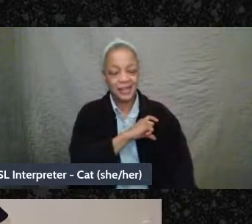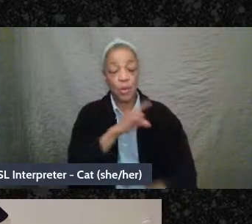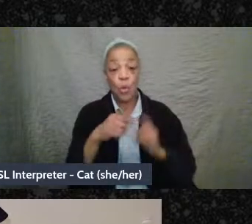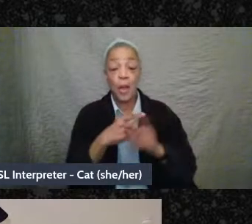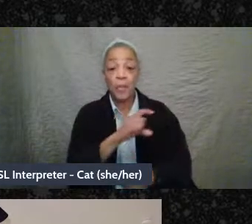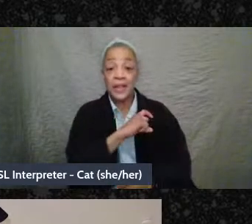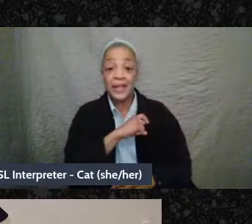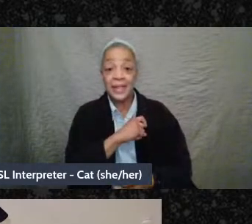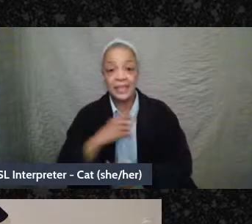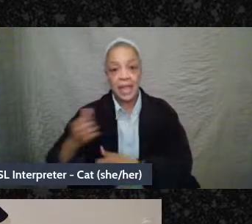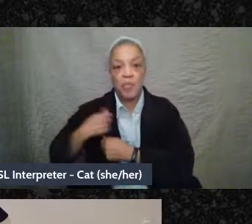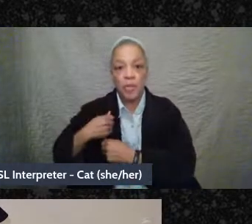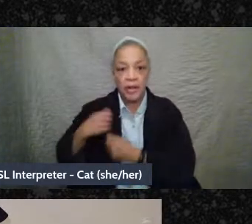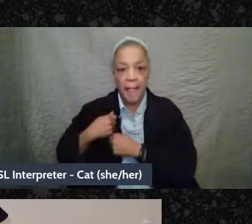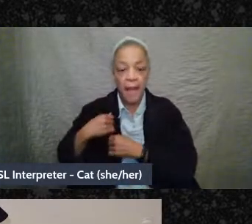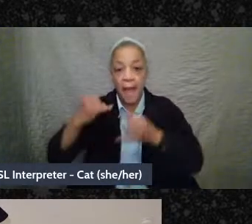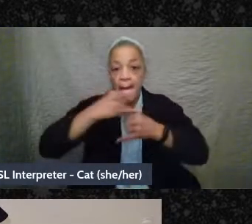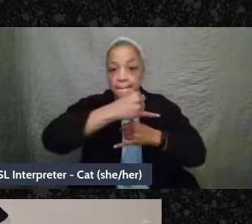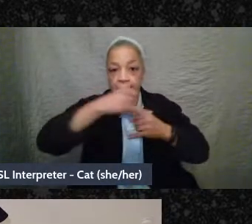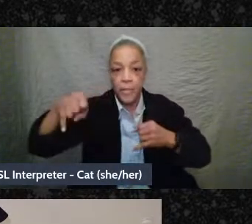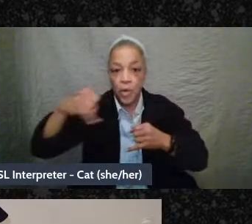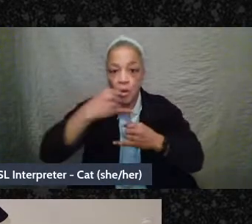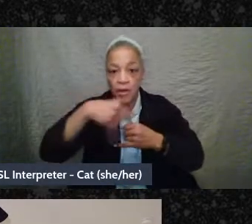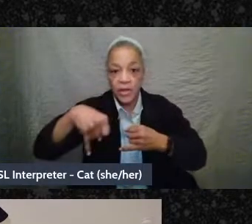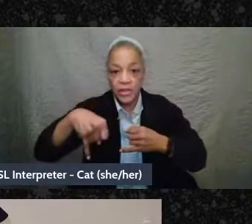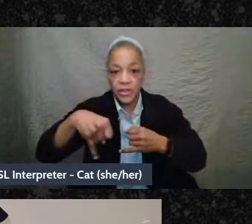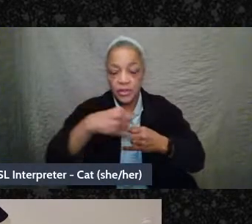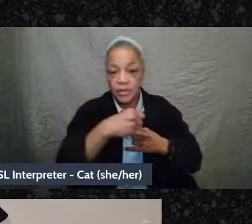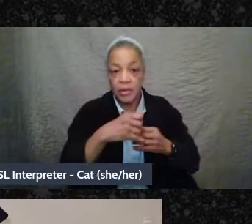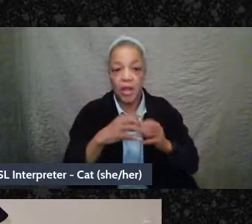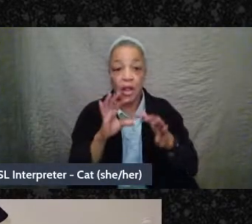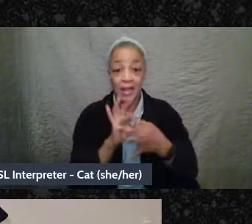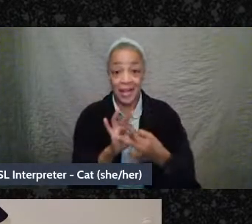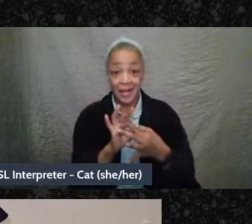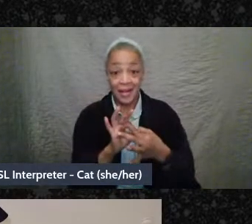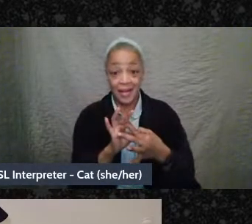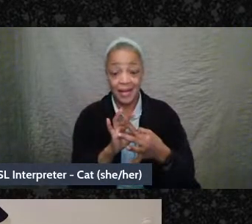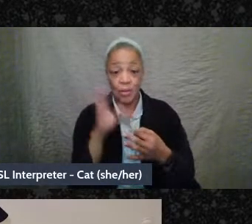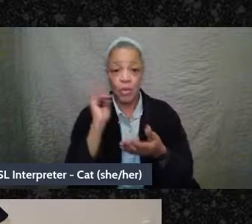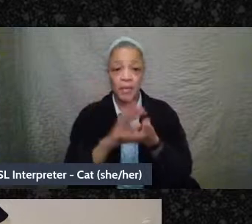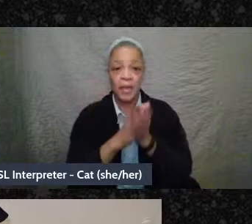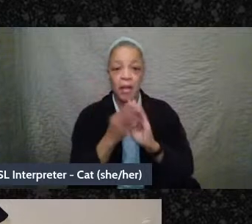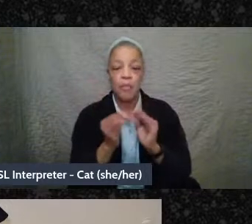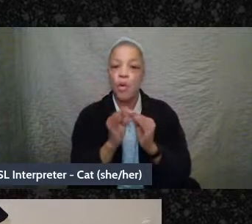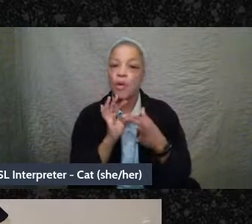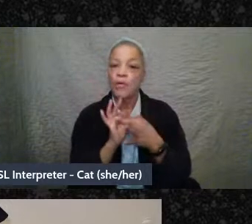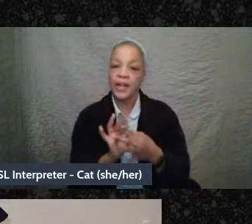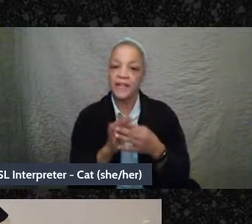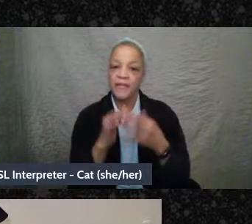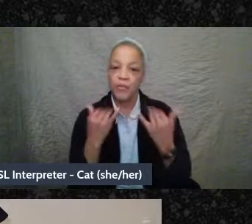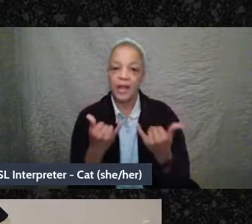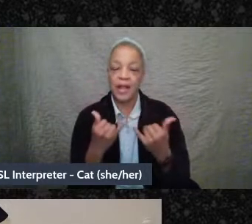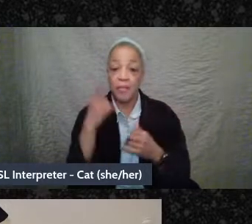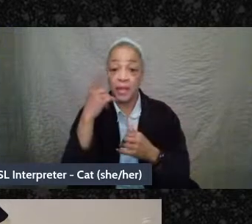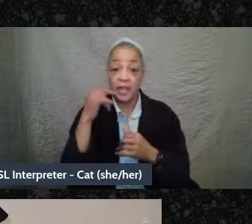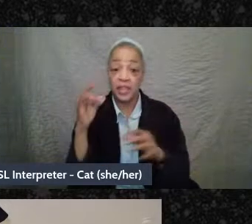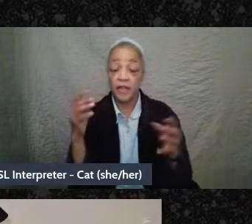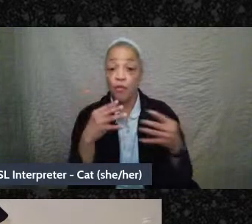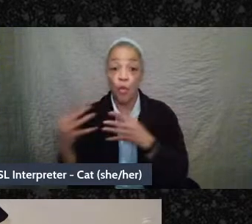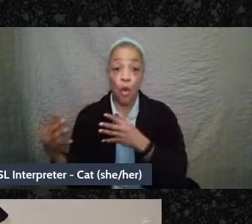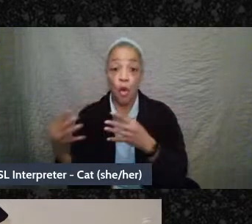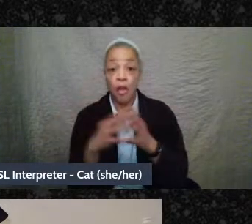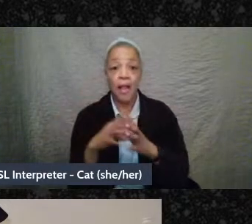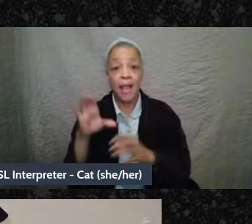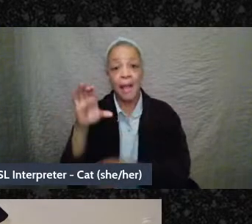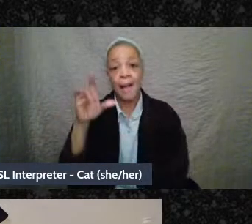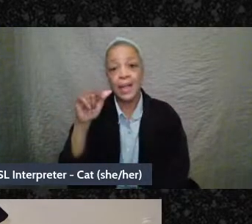and borders are connected, and certainly that's going to become even more relevant, not only through war, but through climate